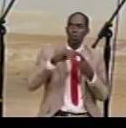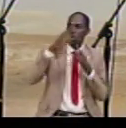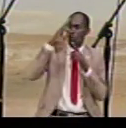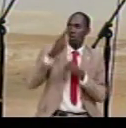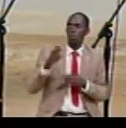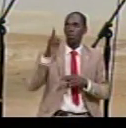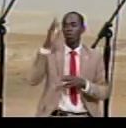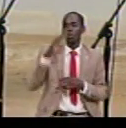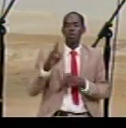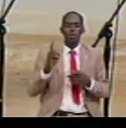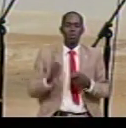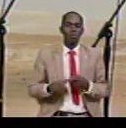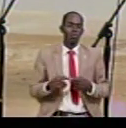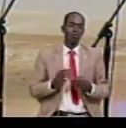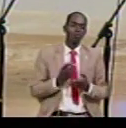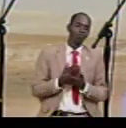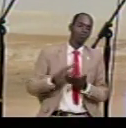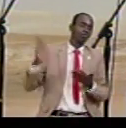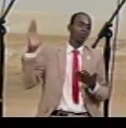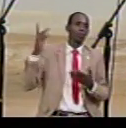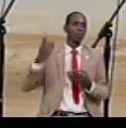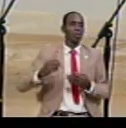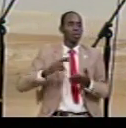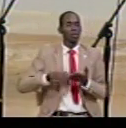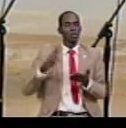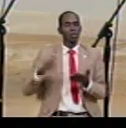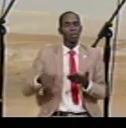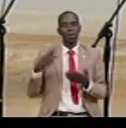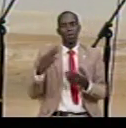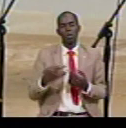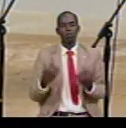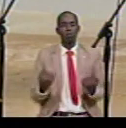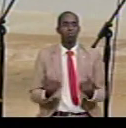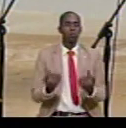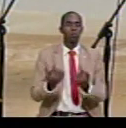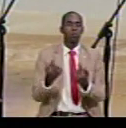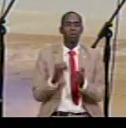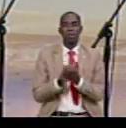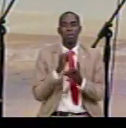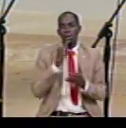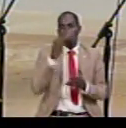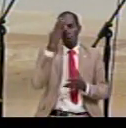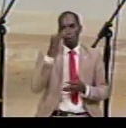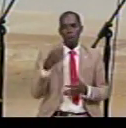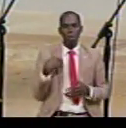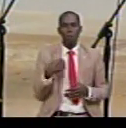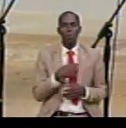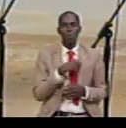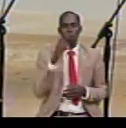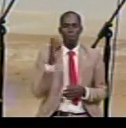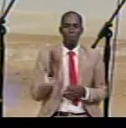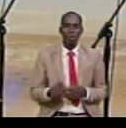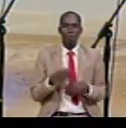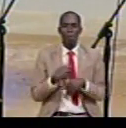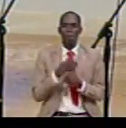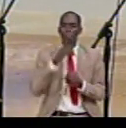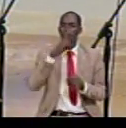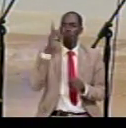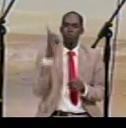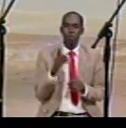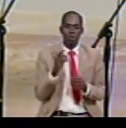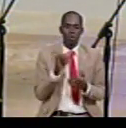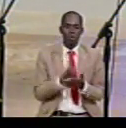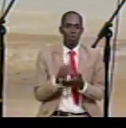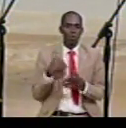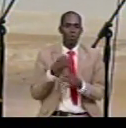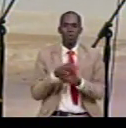consequence of sin. All those things, they come there. That's why we must make sure that we do not allow anything to hinder